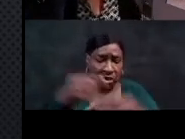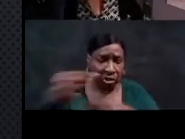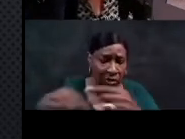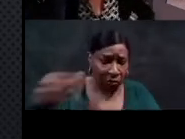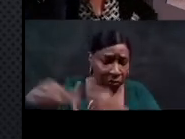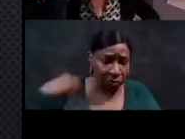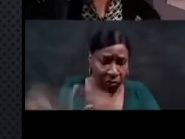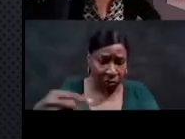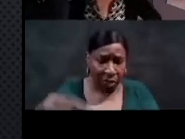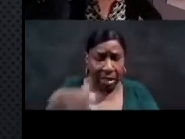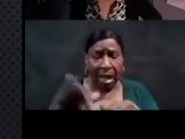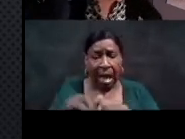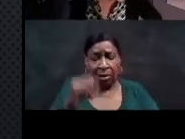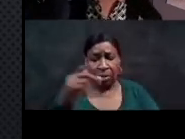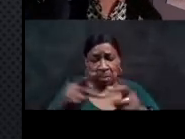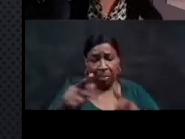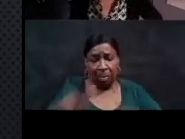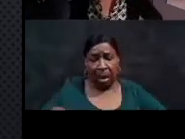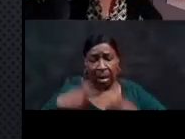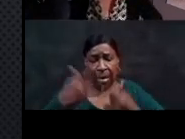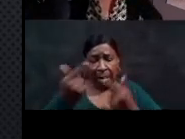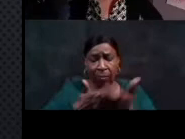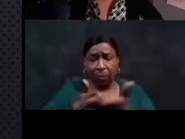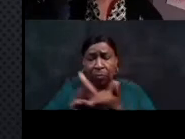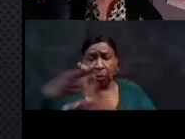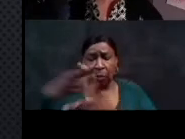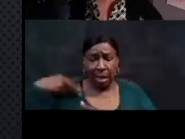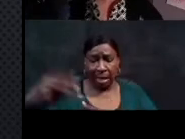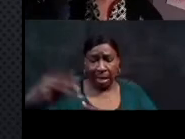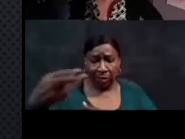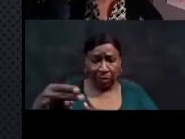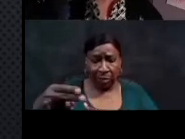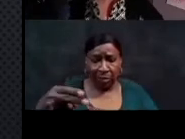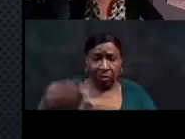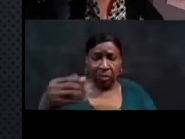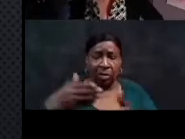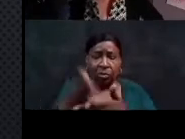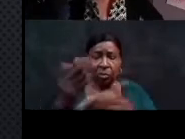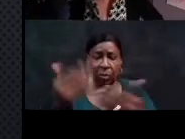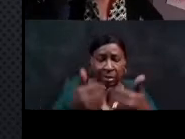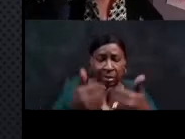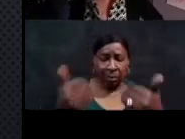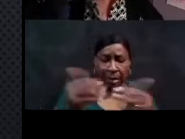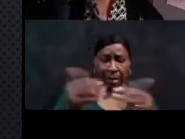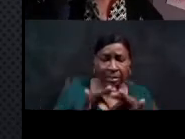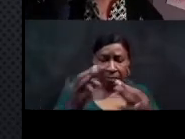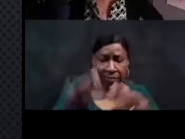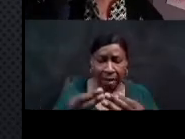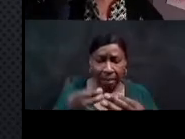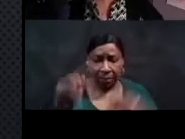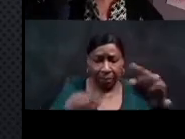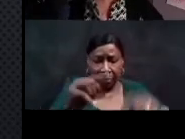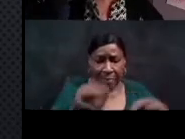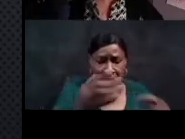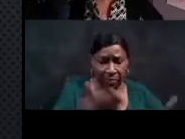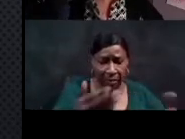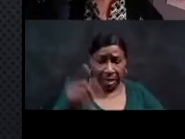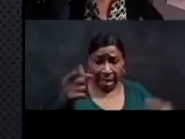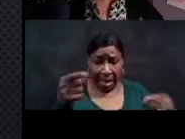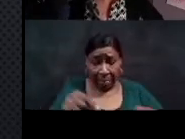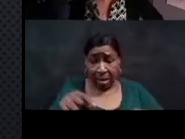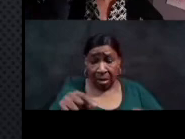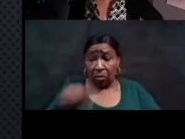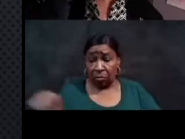people live out histories of racialized violence and separation of families? And both people who were detained and